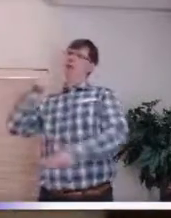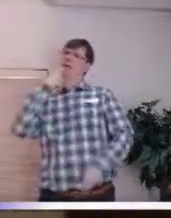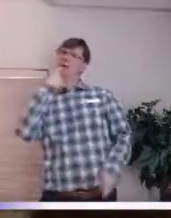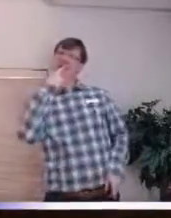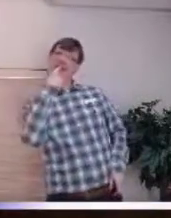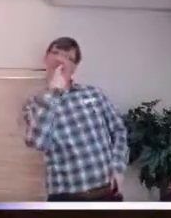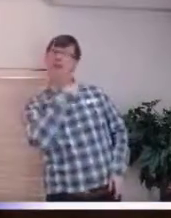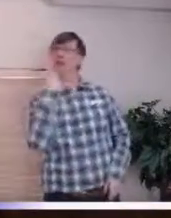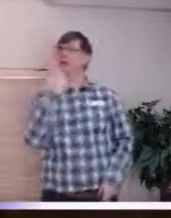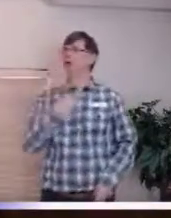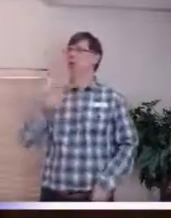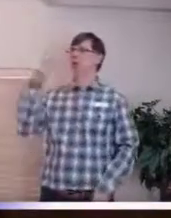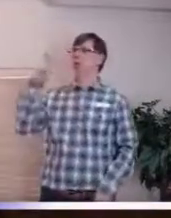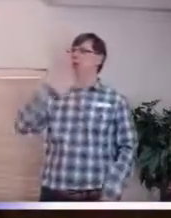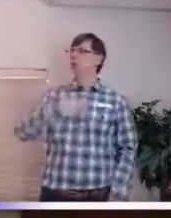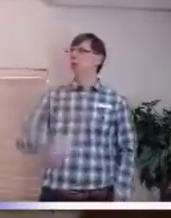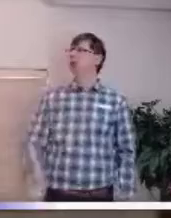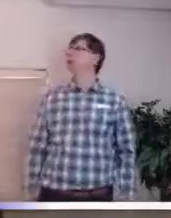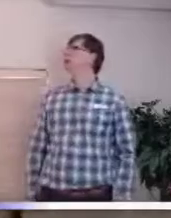Okay.